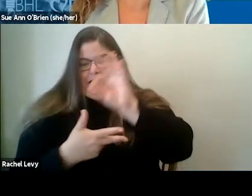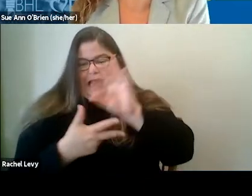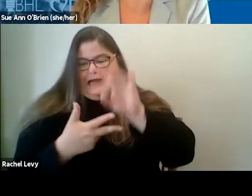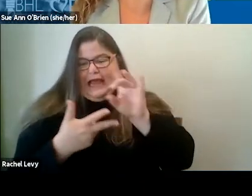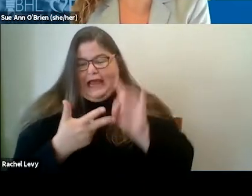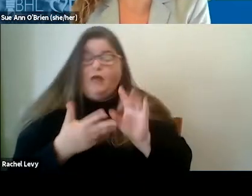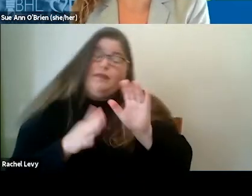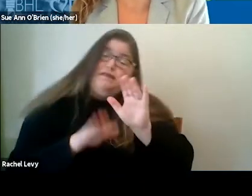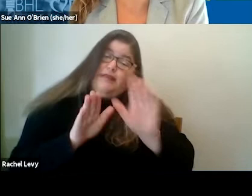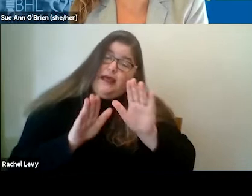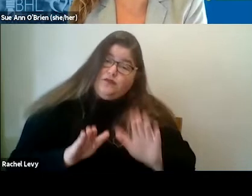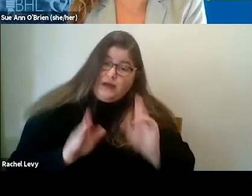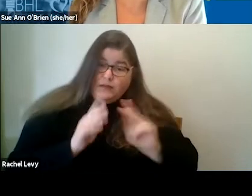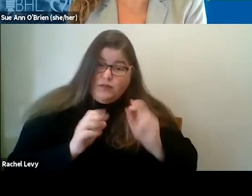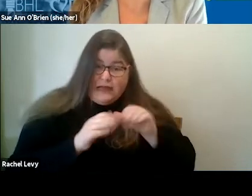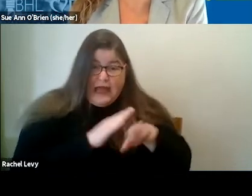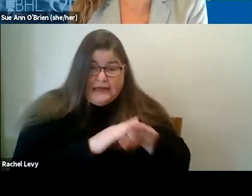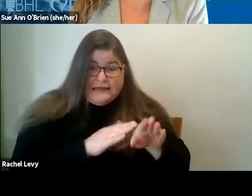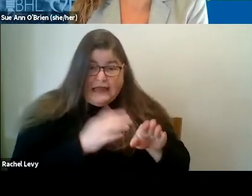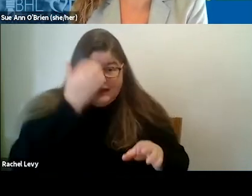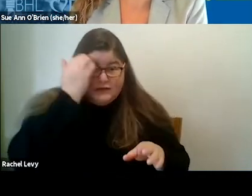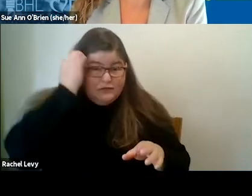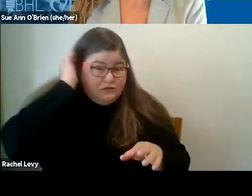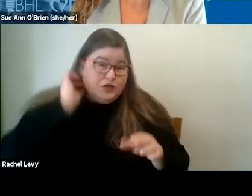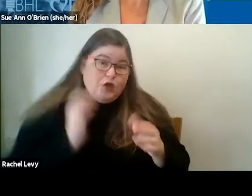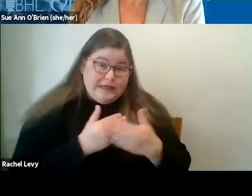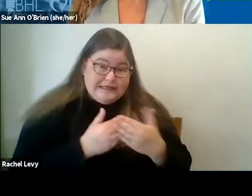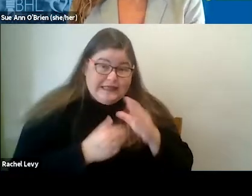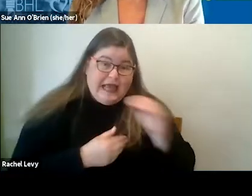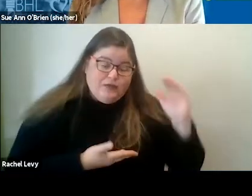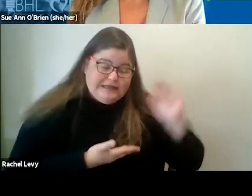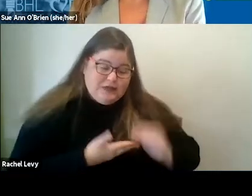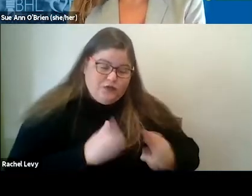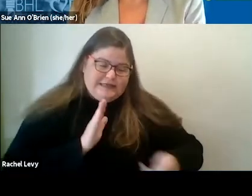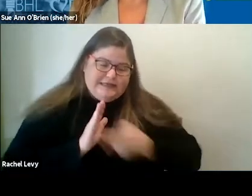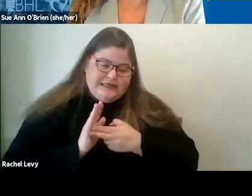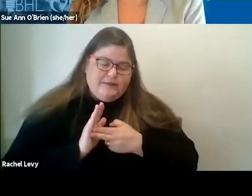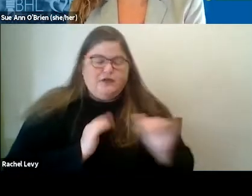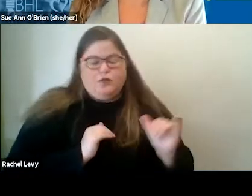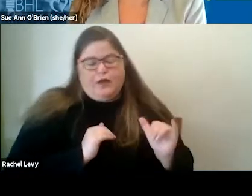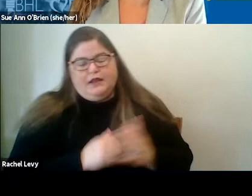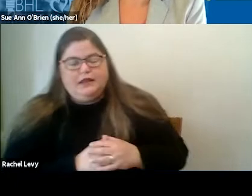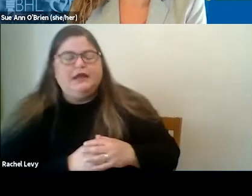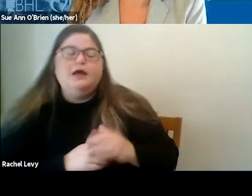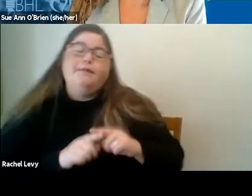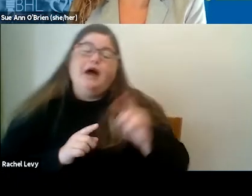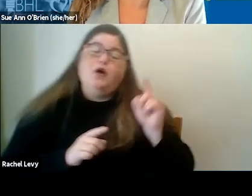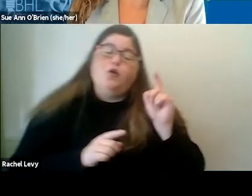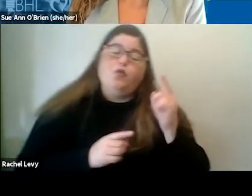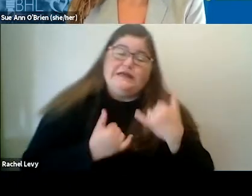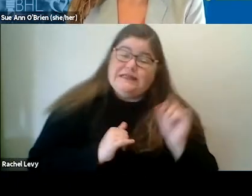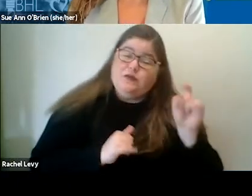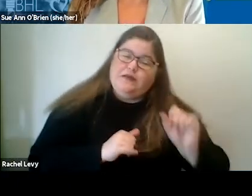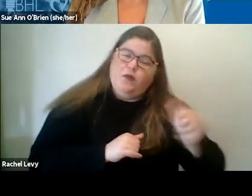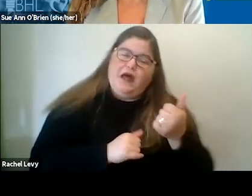terms of accessibility and hopefully decreased stigma as well. But we will have to have those other services in